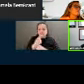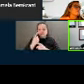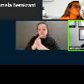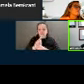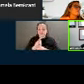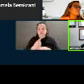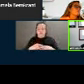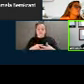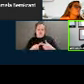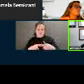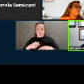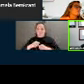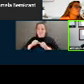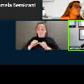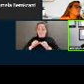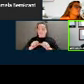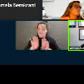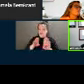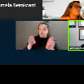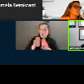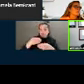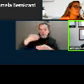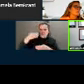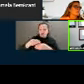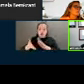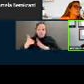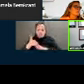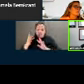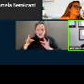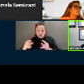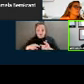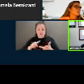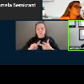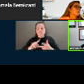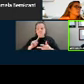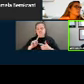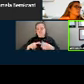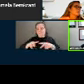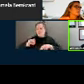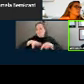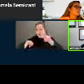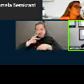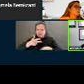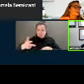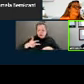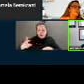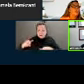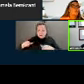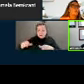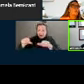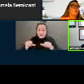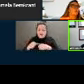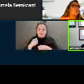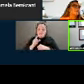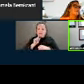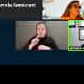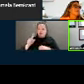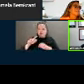response, maintaining doors and windows in working order, monitoring parking areas, and ensuring areas around the facility are well